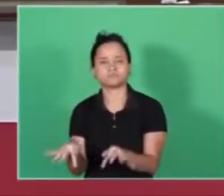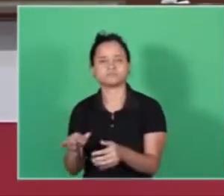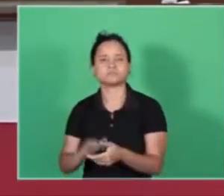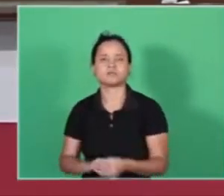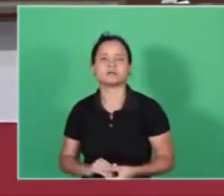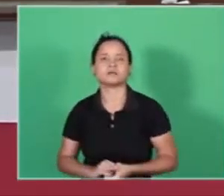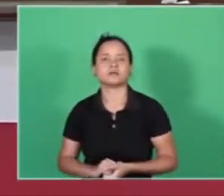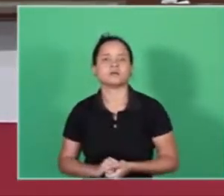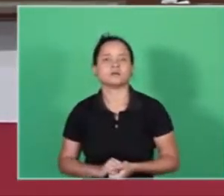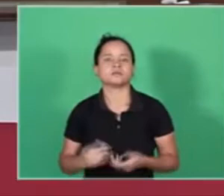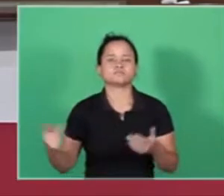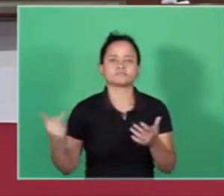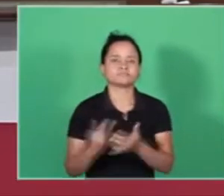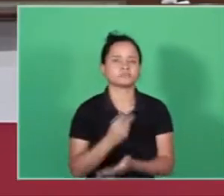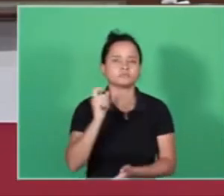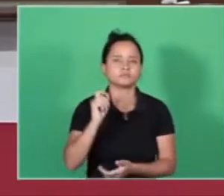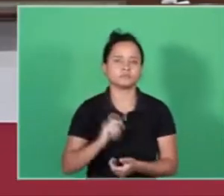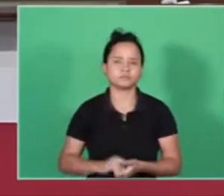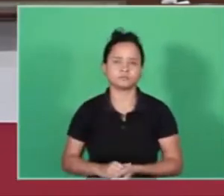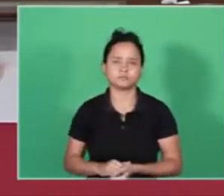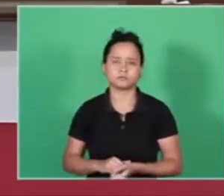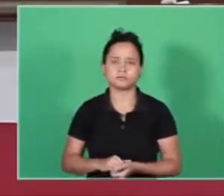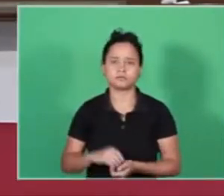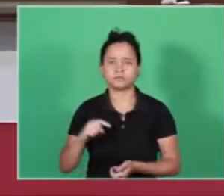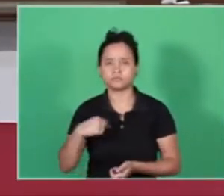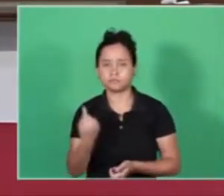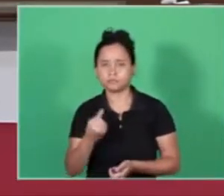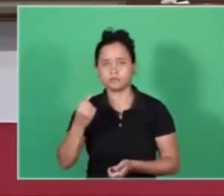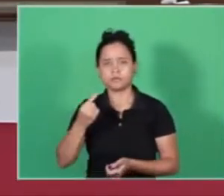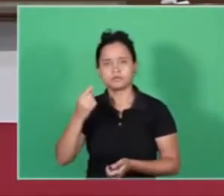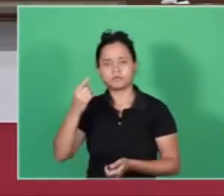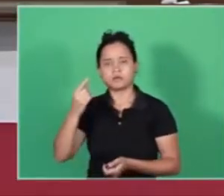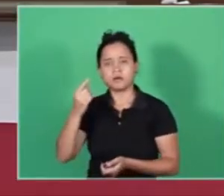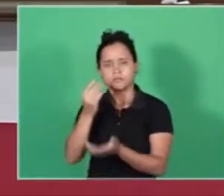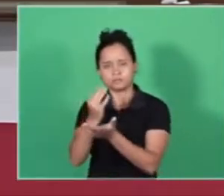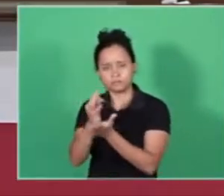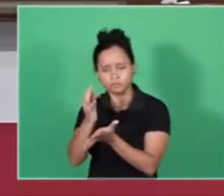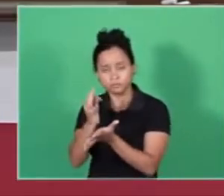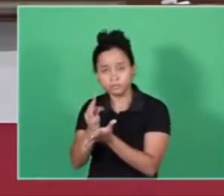What did we come up with? There were the Protestant theologians